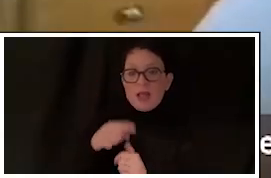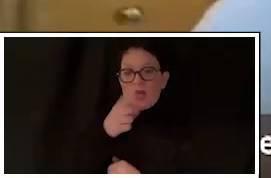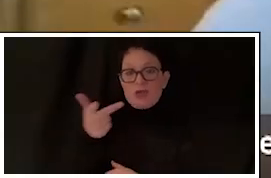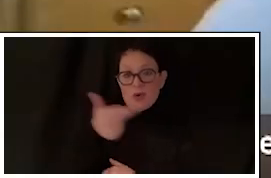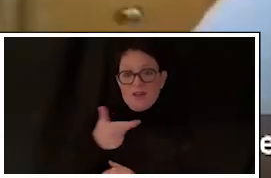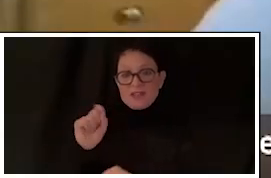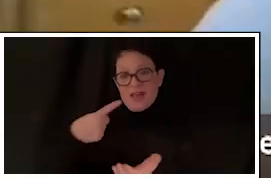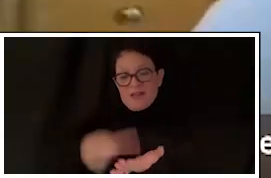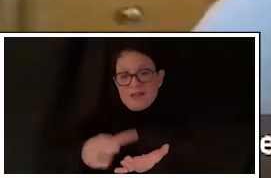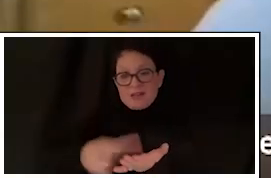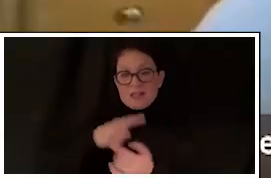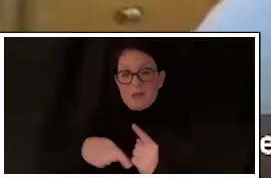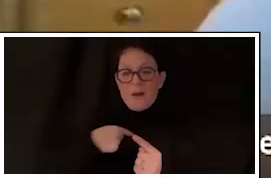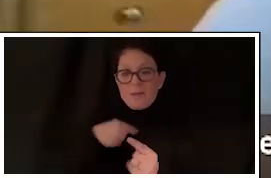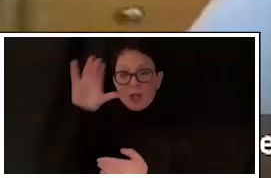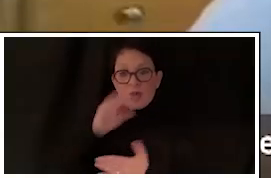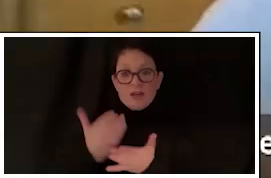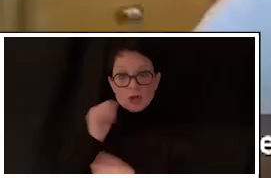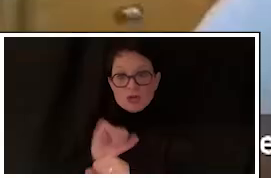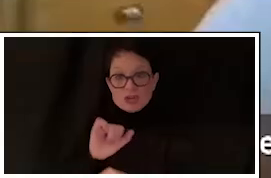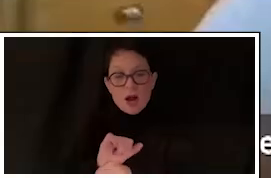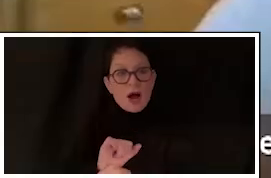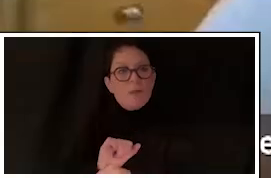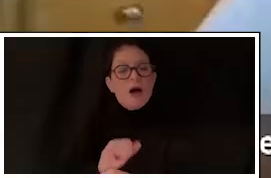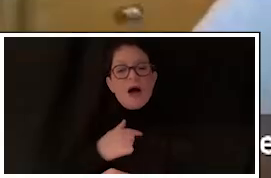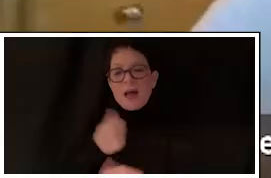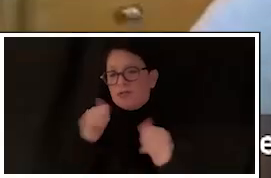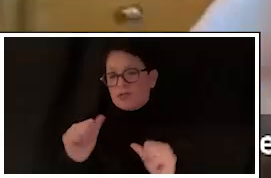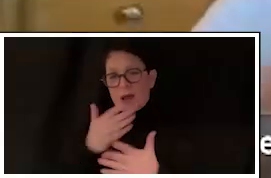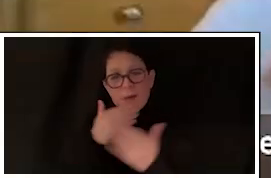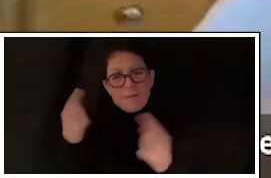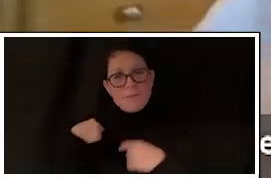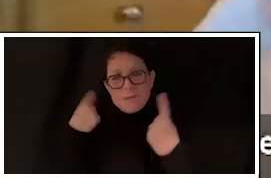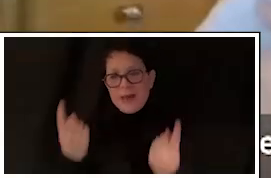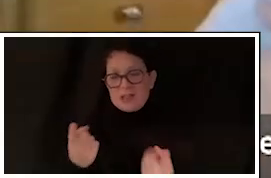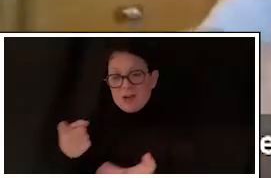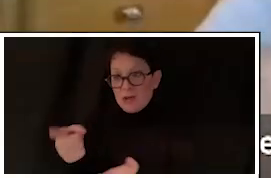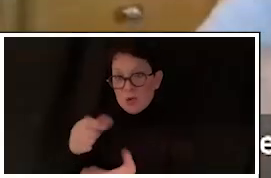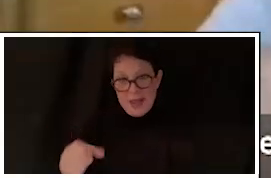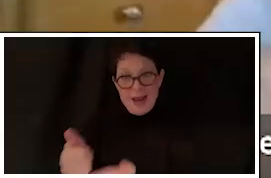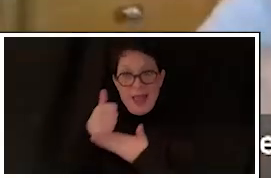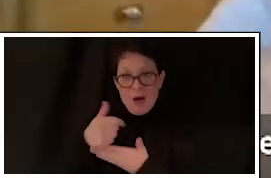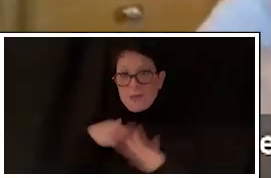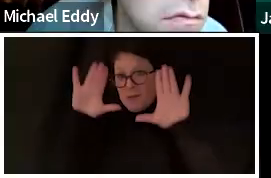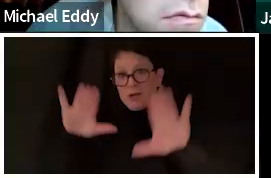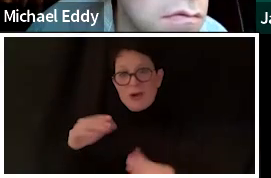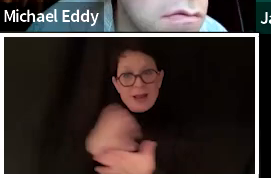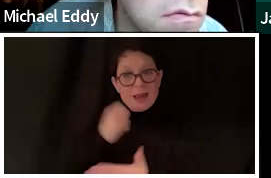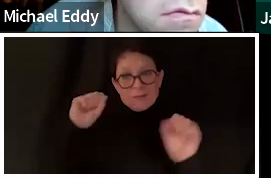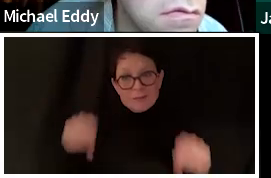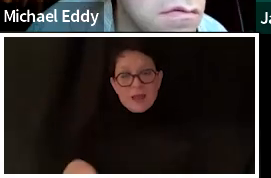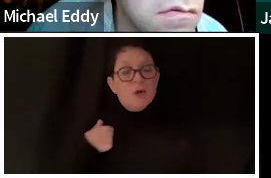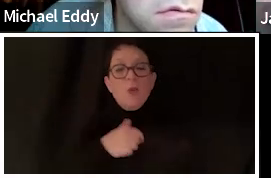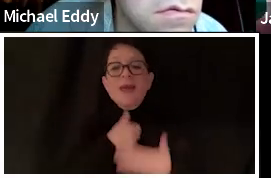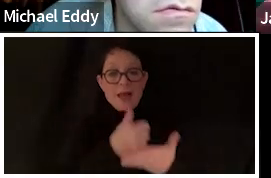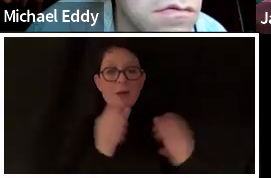her can discuss about a meeting about me trying to look for a new job? Because I've just been trying my best, and if you guys can help me, that would be great. So we